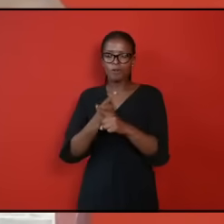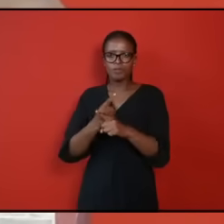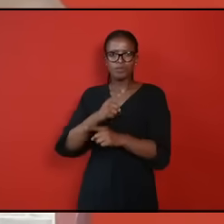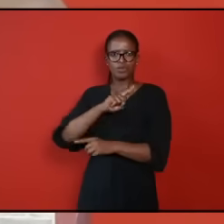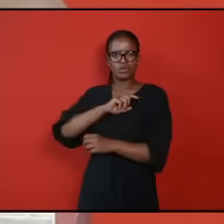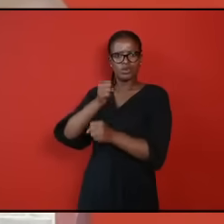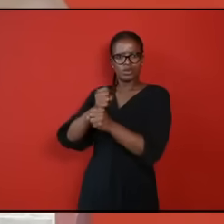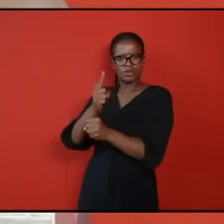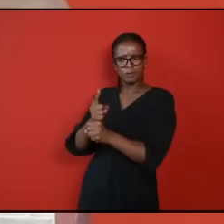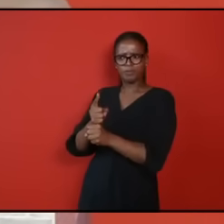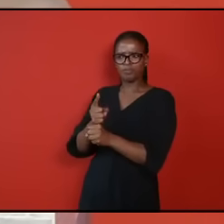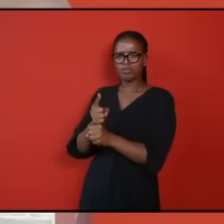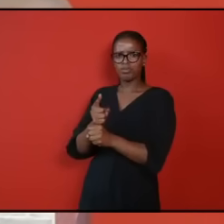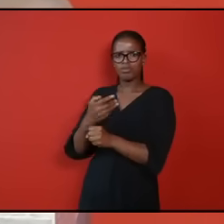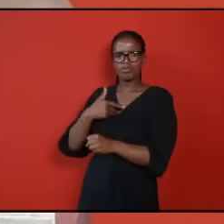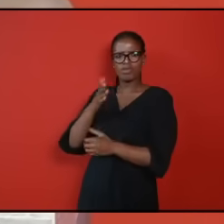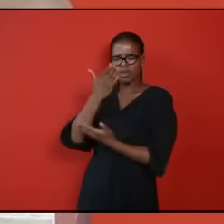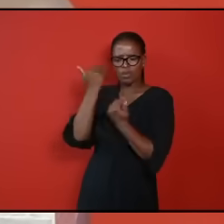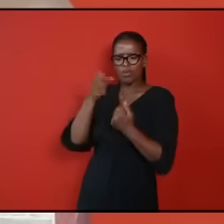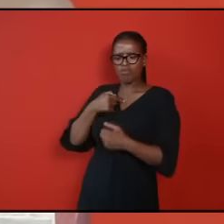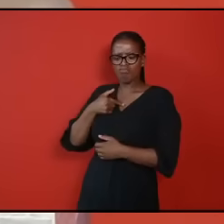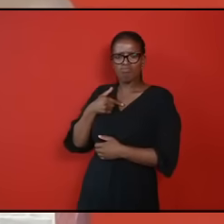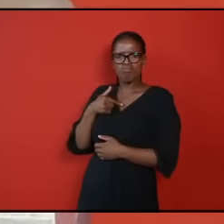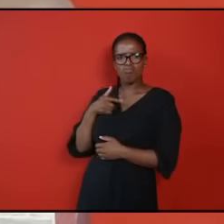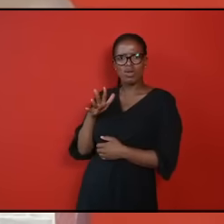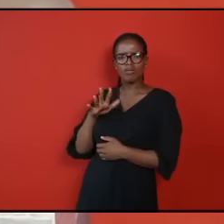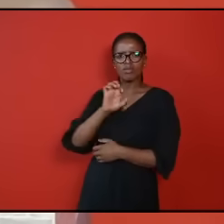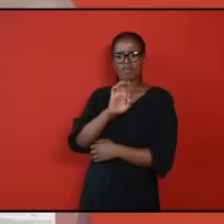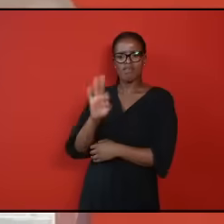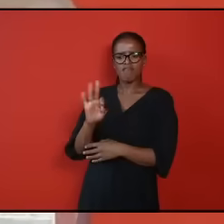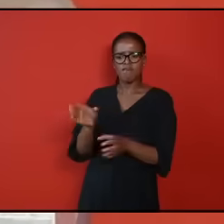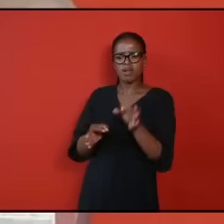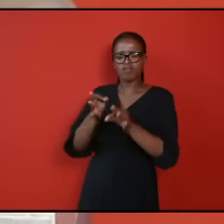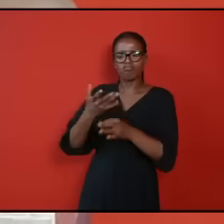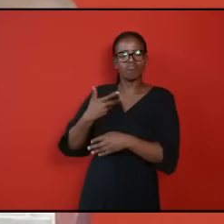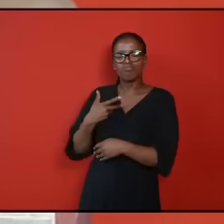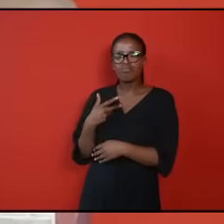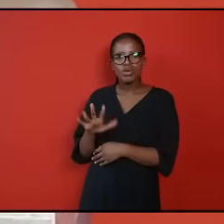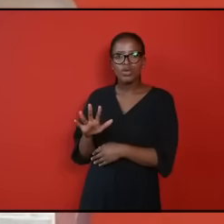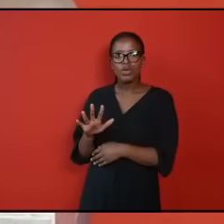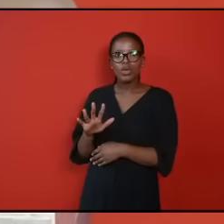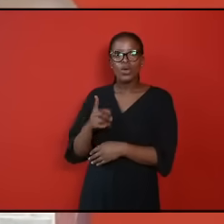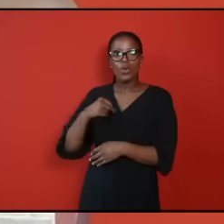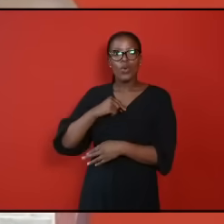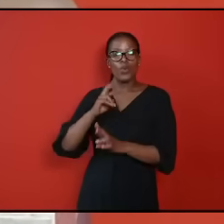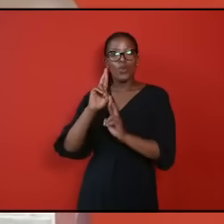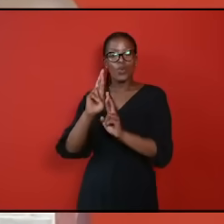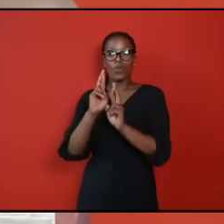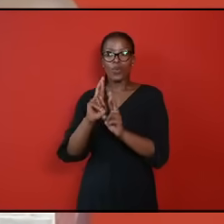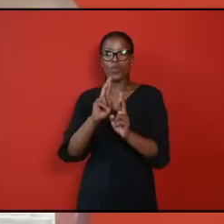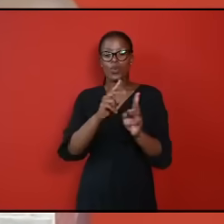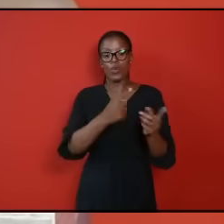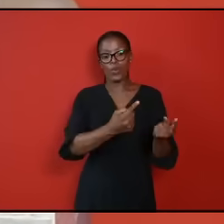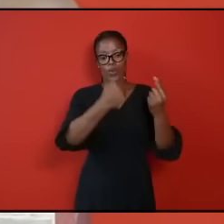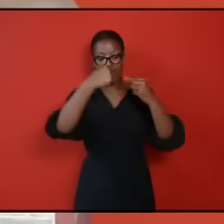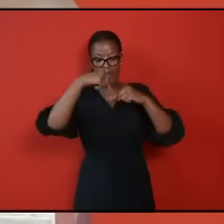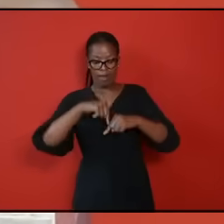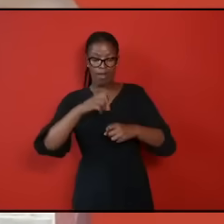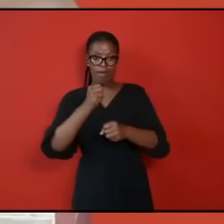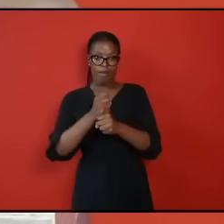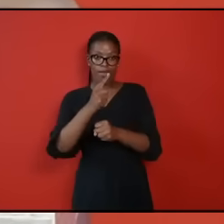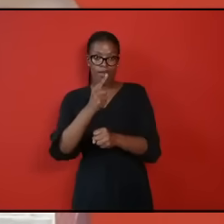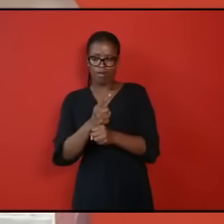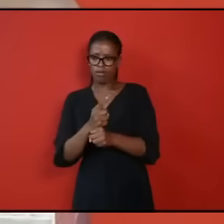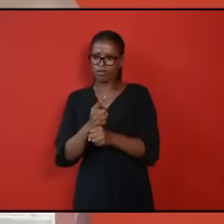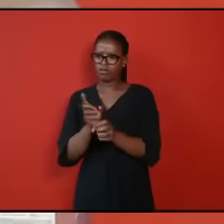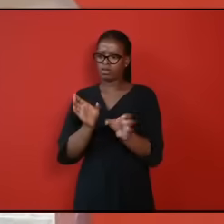the basis that this guy doesn't want EFF, so he'll go and do the work for us. But Hope, when he arrived in Gauteng and when he interacted